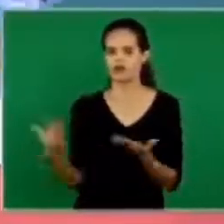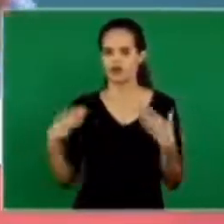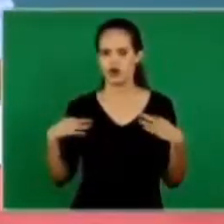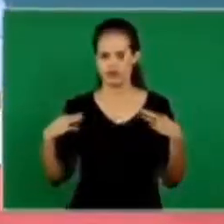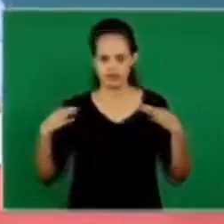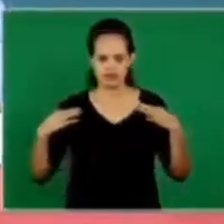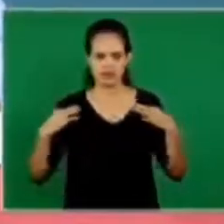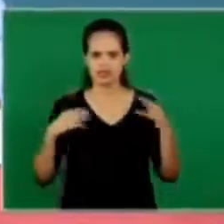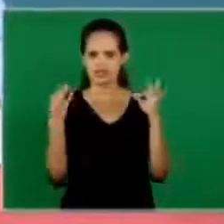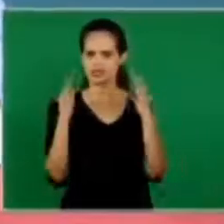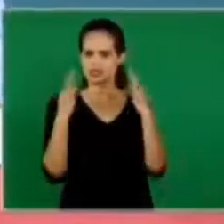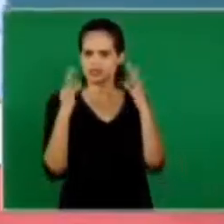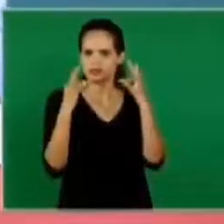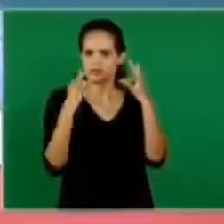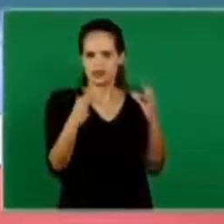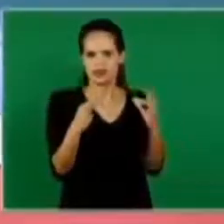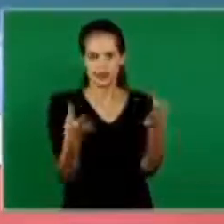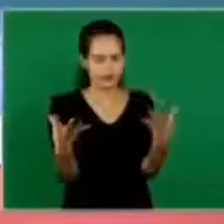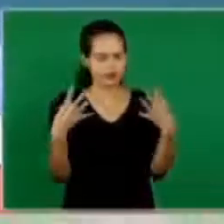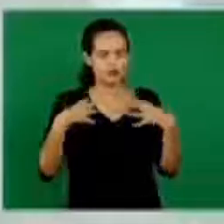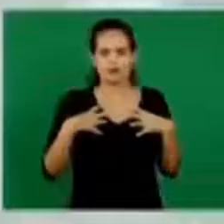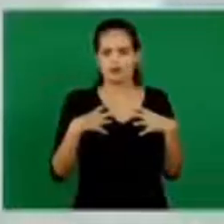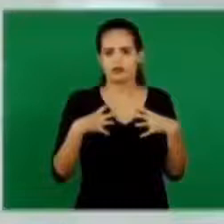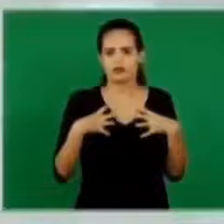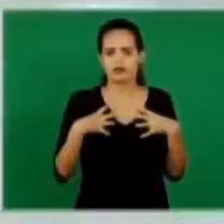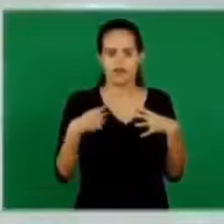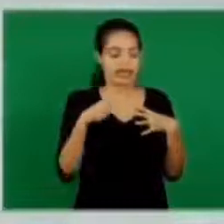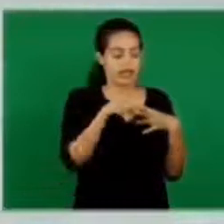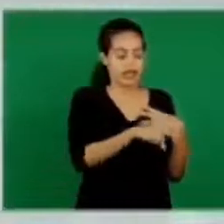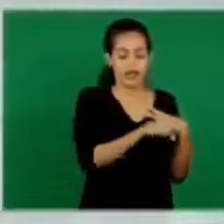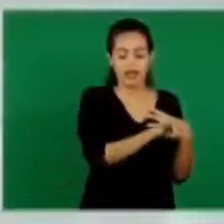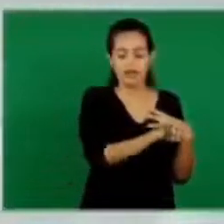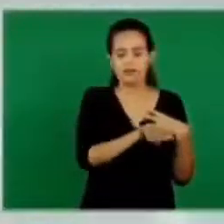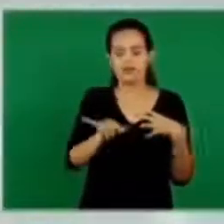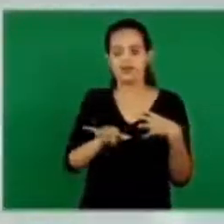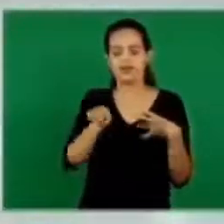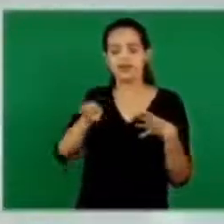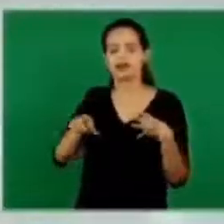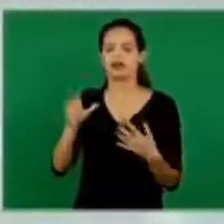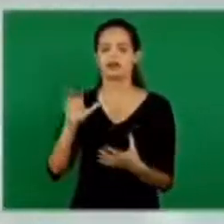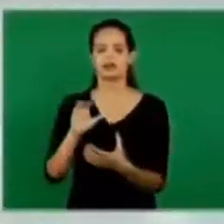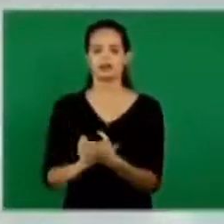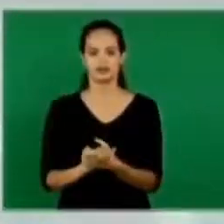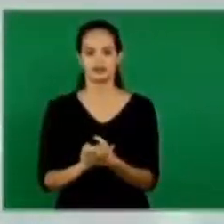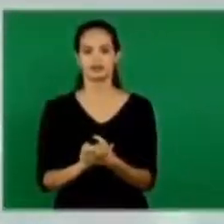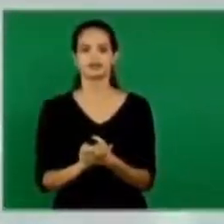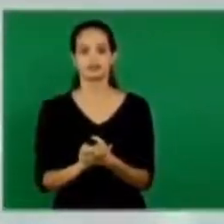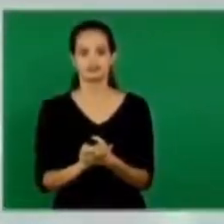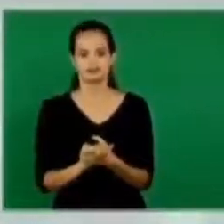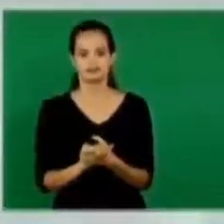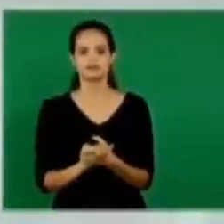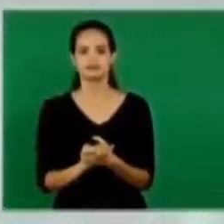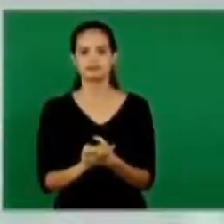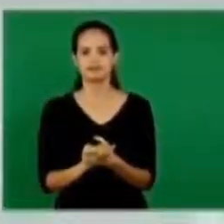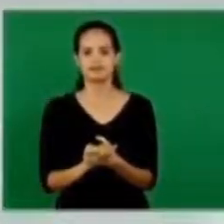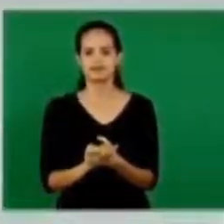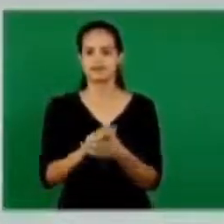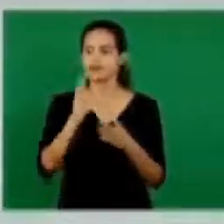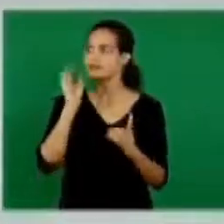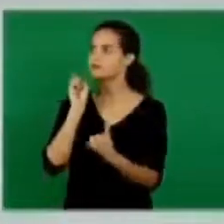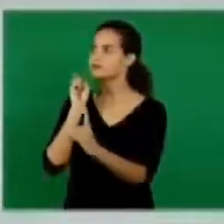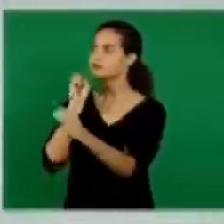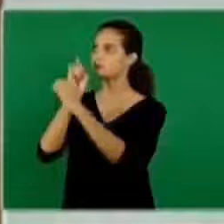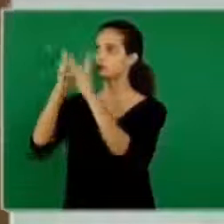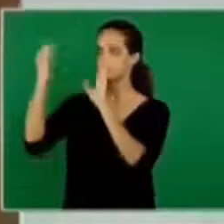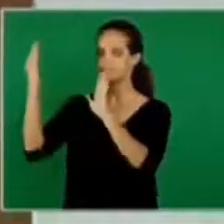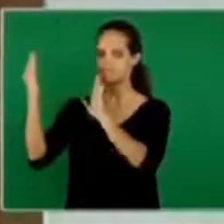the way they dress up, by the way they walk, by their testimony, many will say they are going to a marriage. They